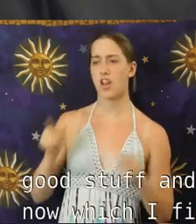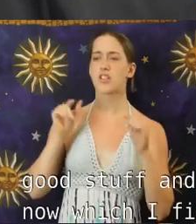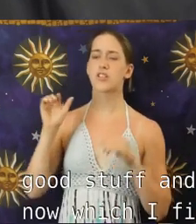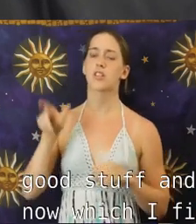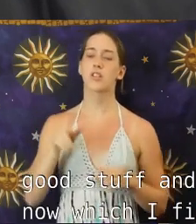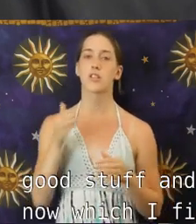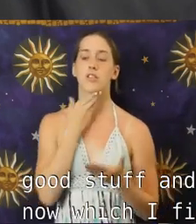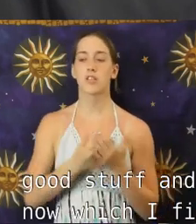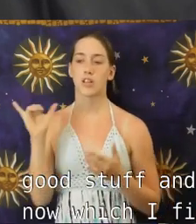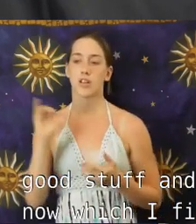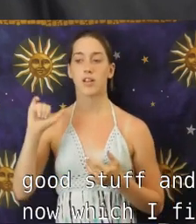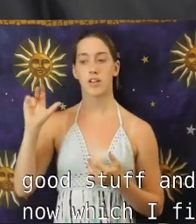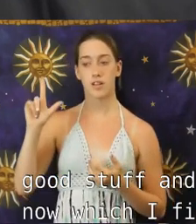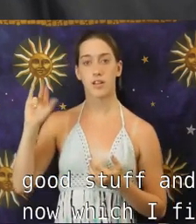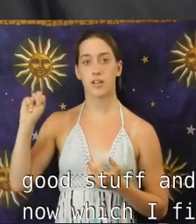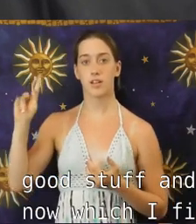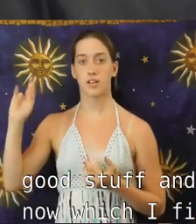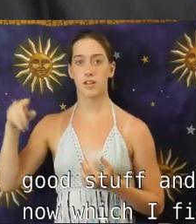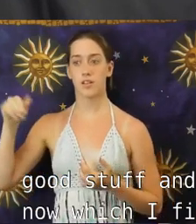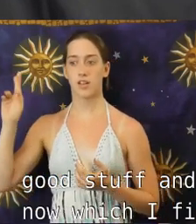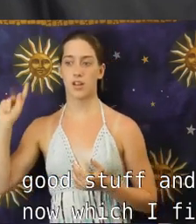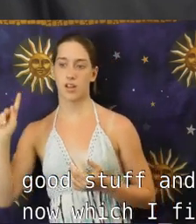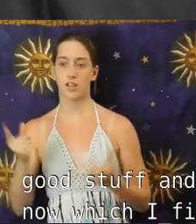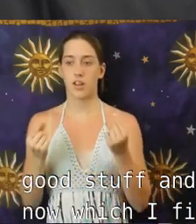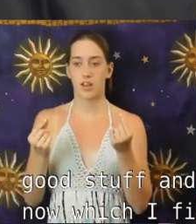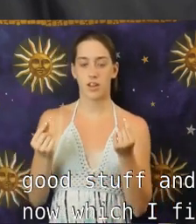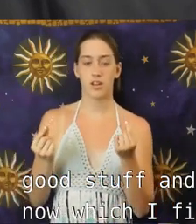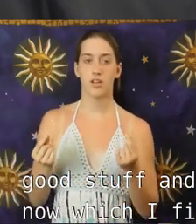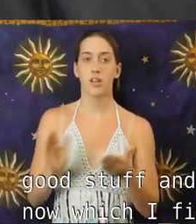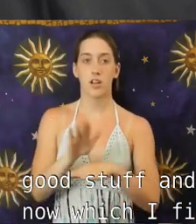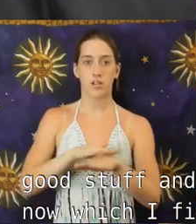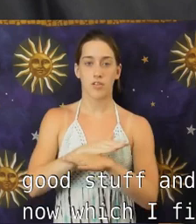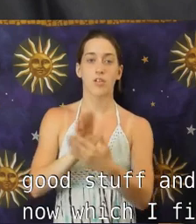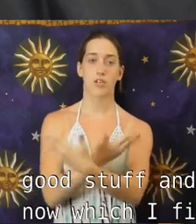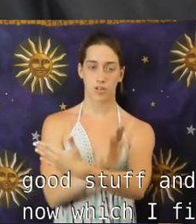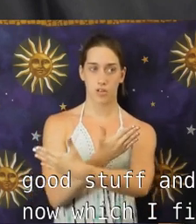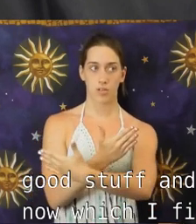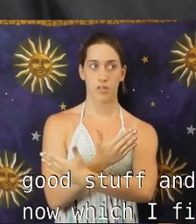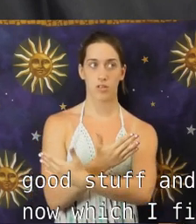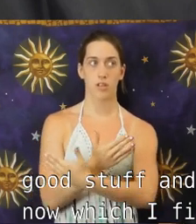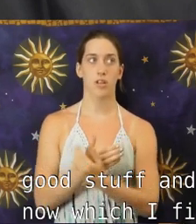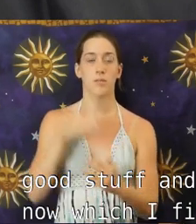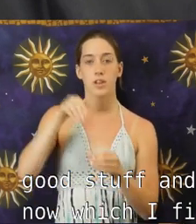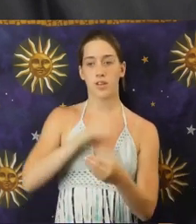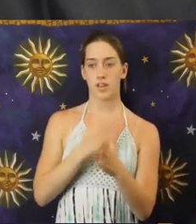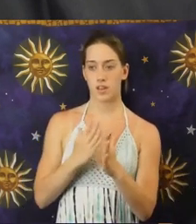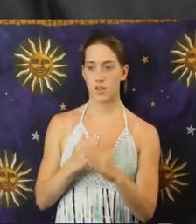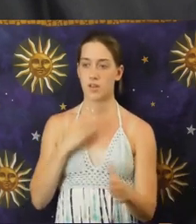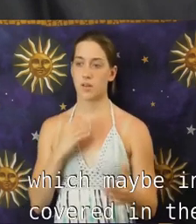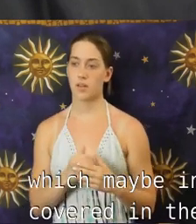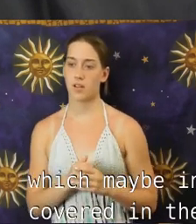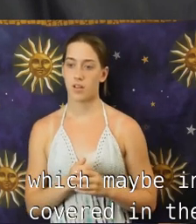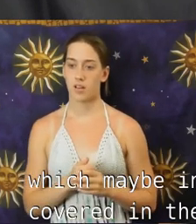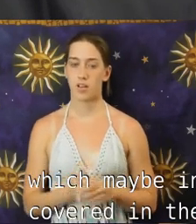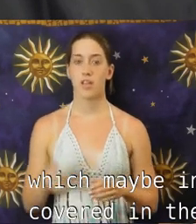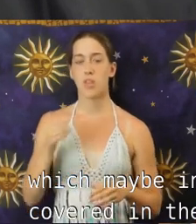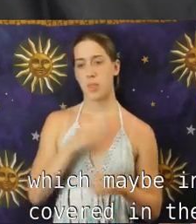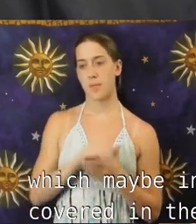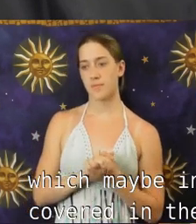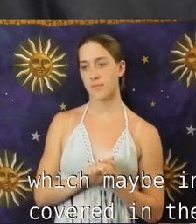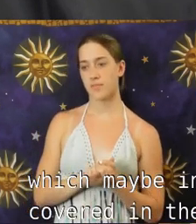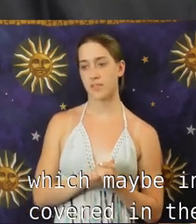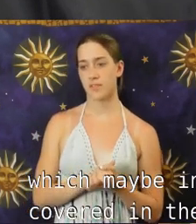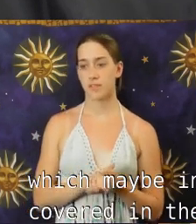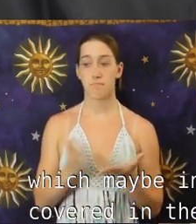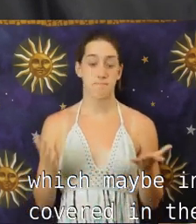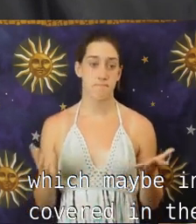It's good stuff, and honestly, they're as good as Linkin Park. I'll say it now, which I find interesting which may be interesting that I say